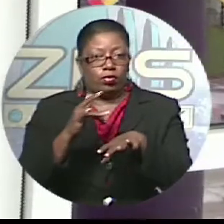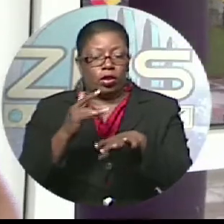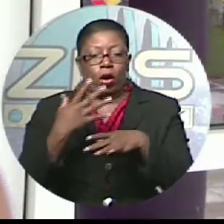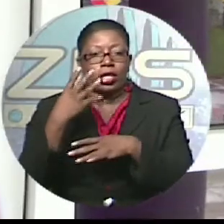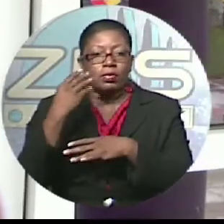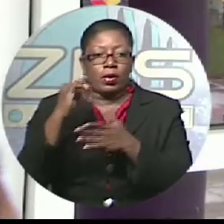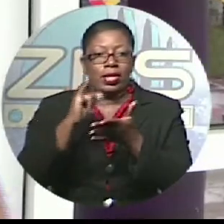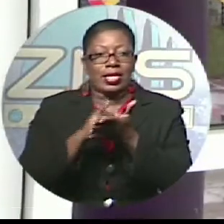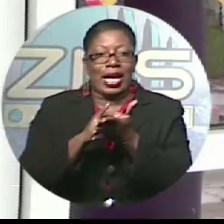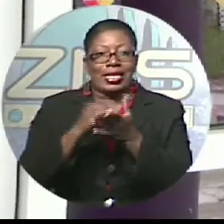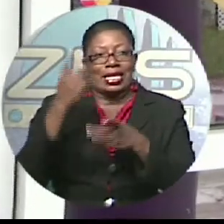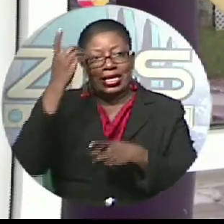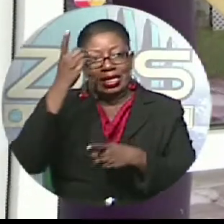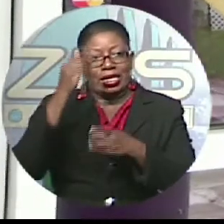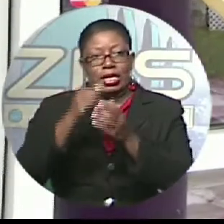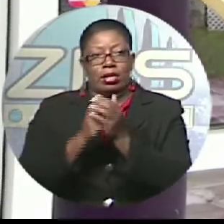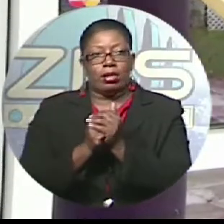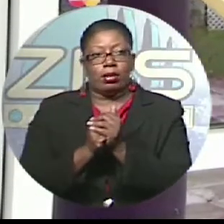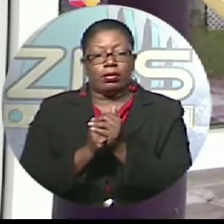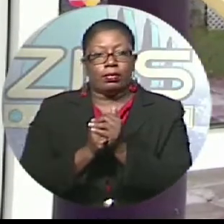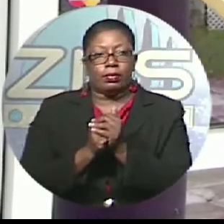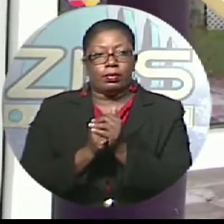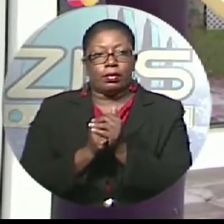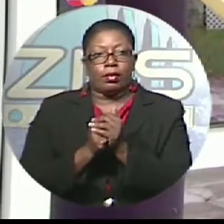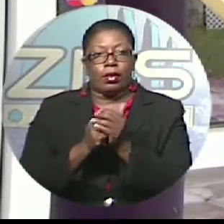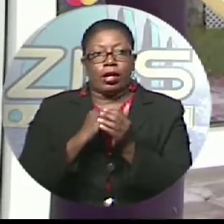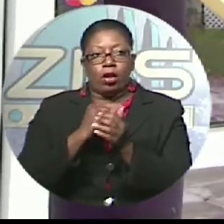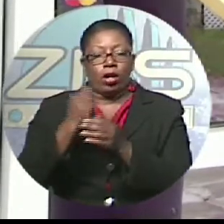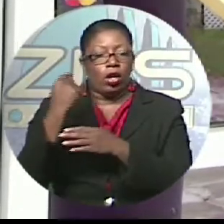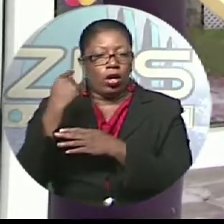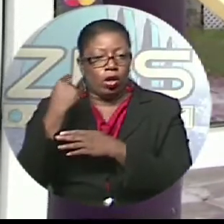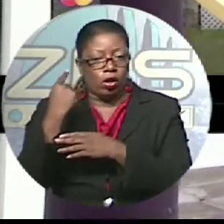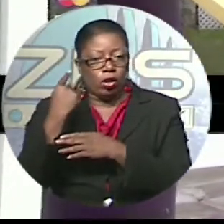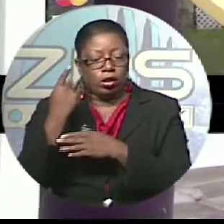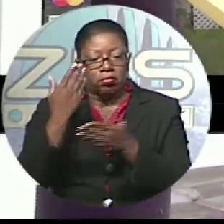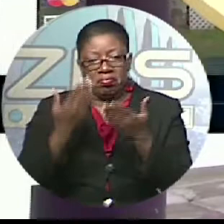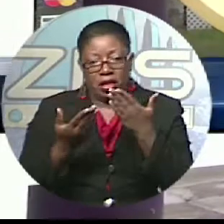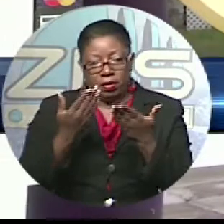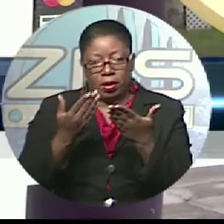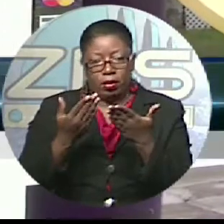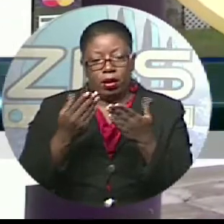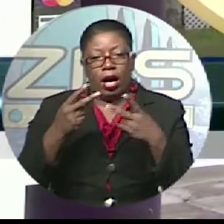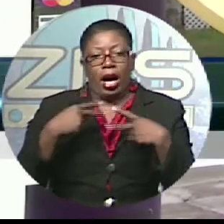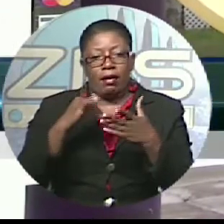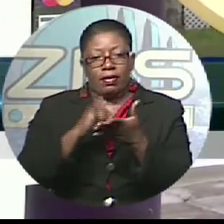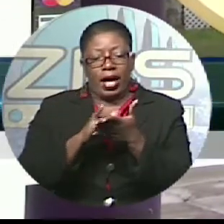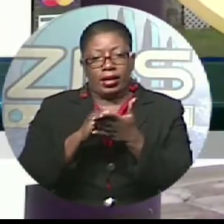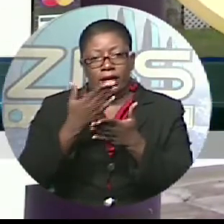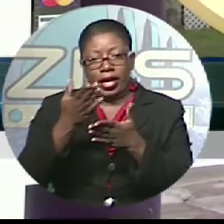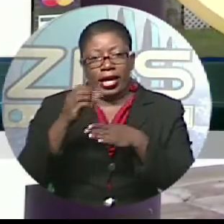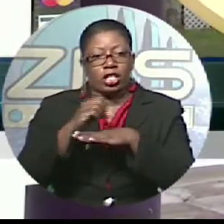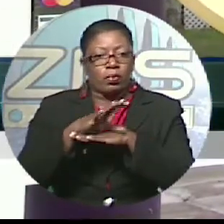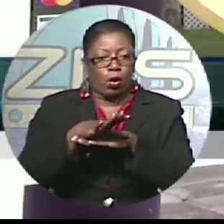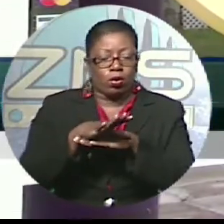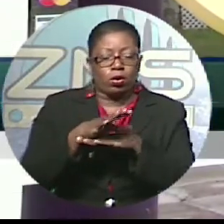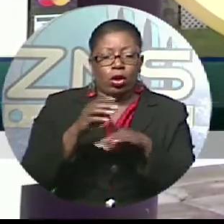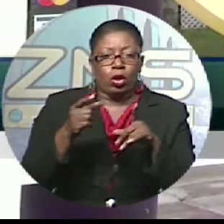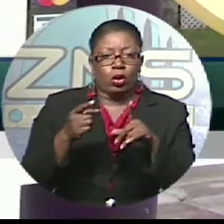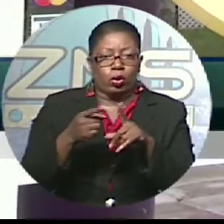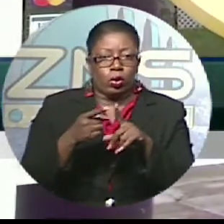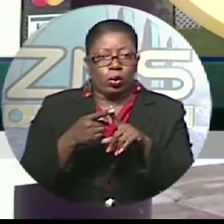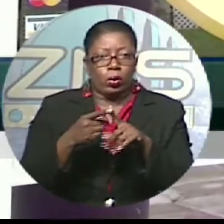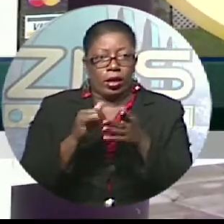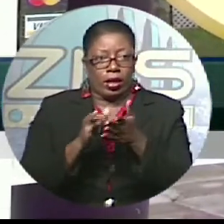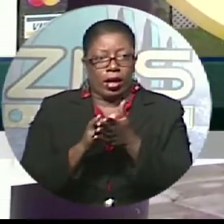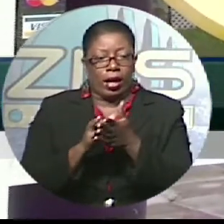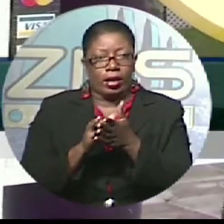of confirmed cases of tuberculosis in the prison. There have been people that are exposed to tuberculosis in their communities